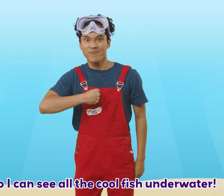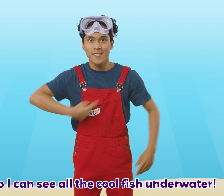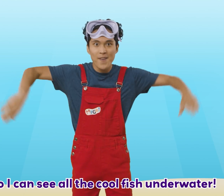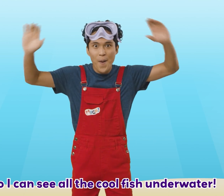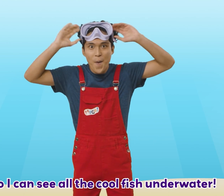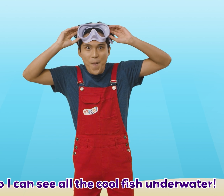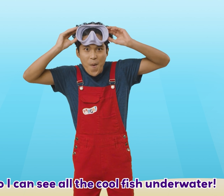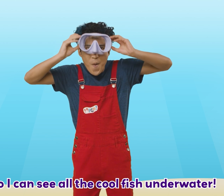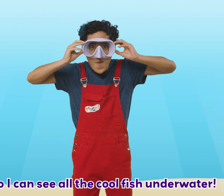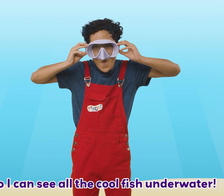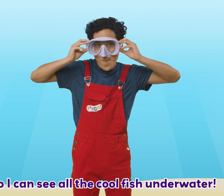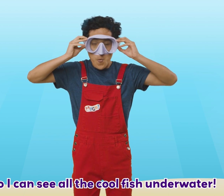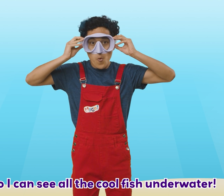fish